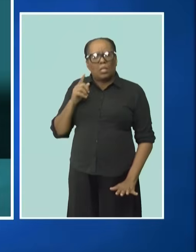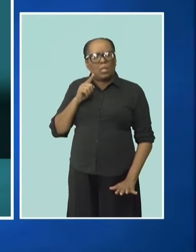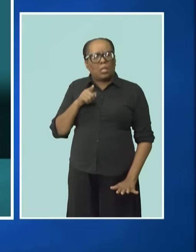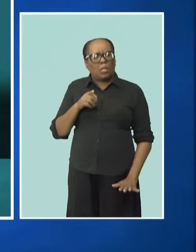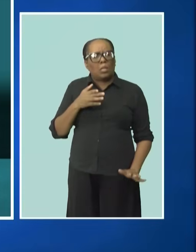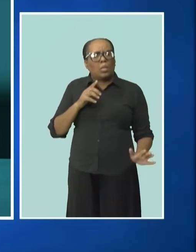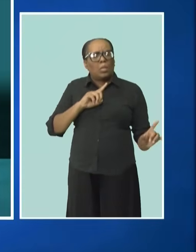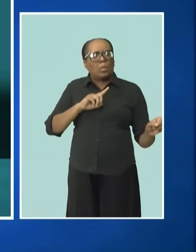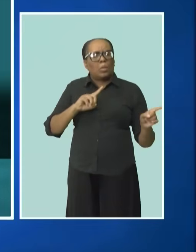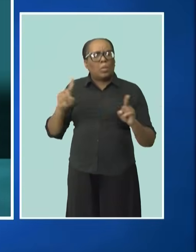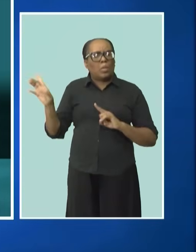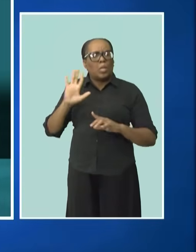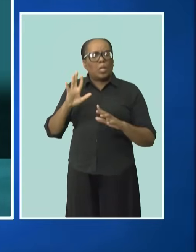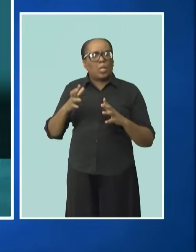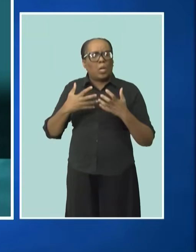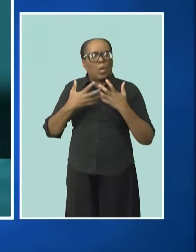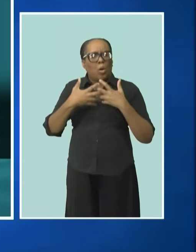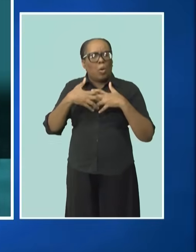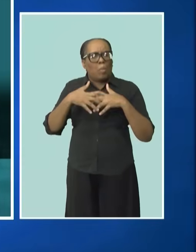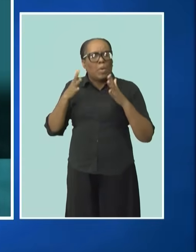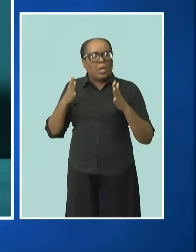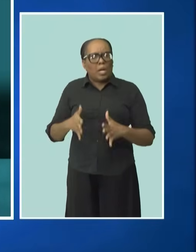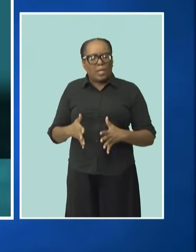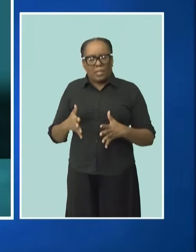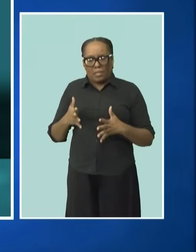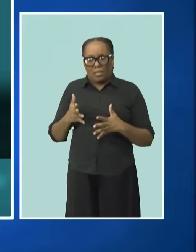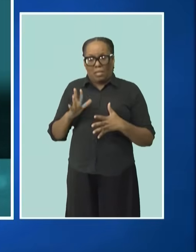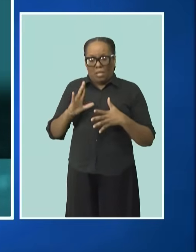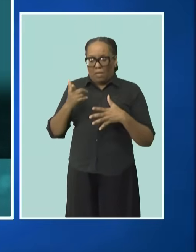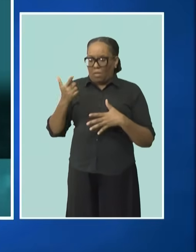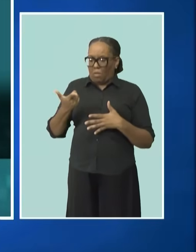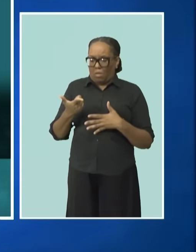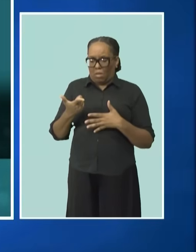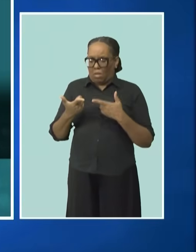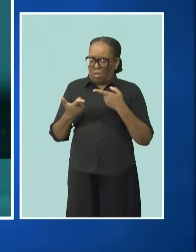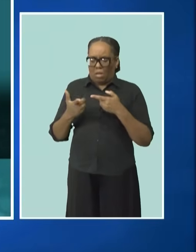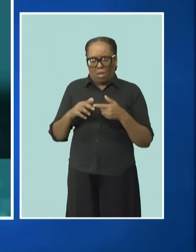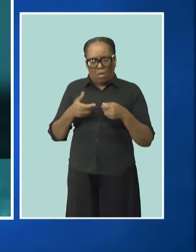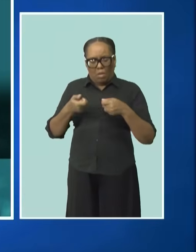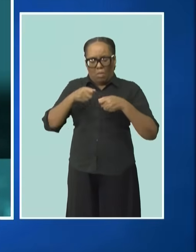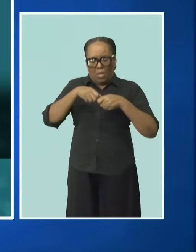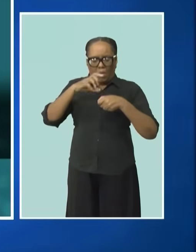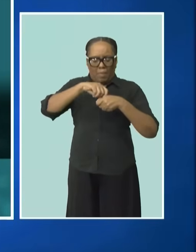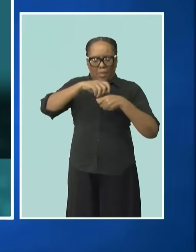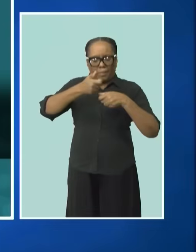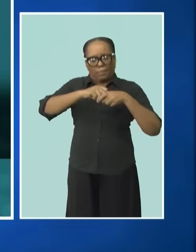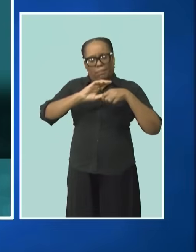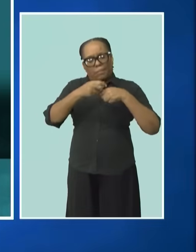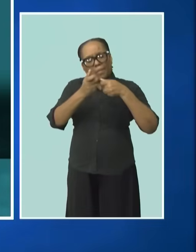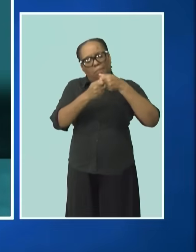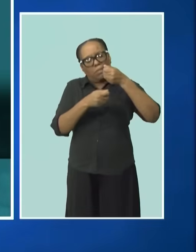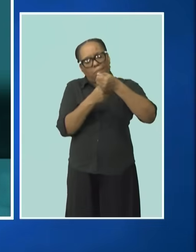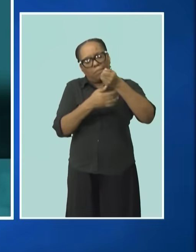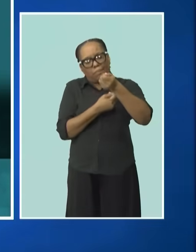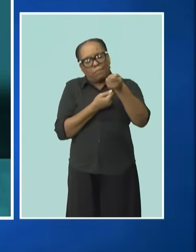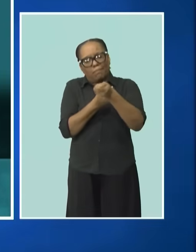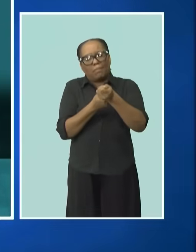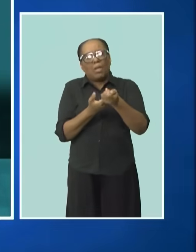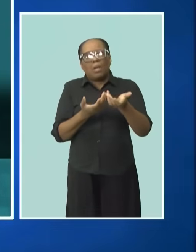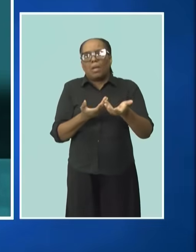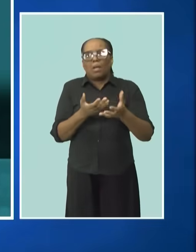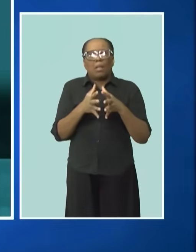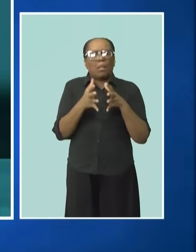neighborhood mechanic to reassemble into a weapon. There are all kinds of things that you don't know